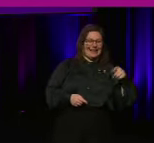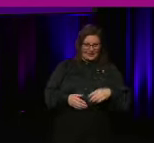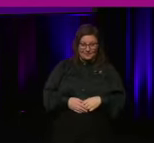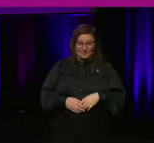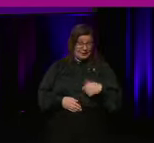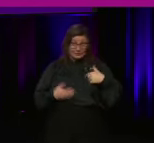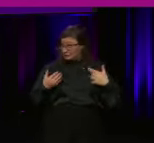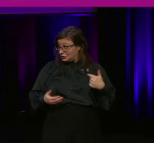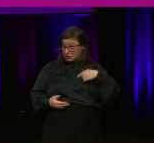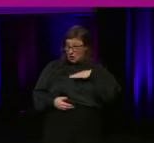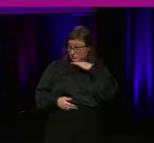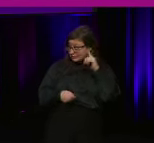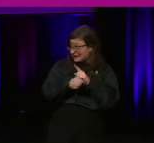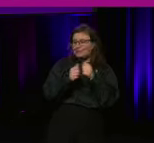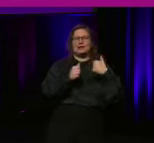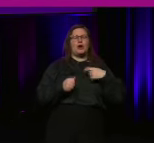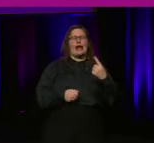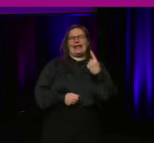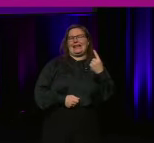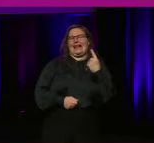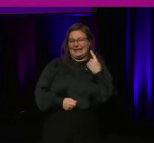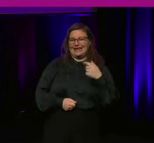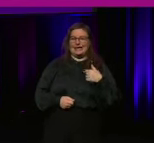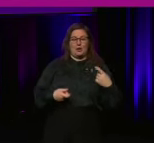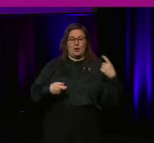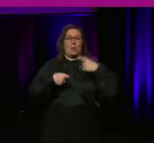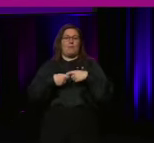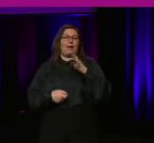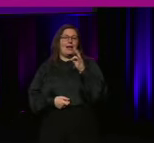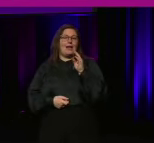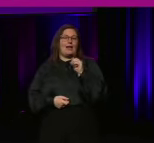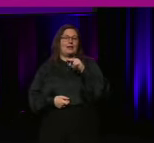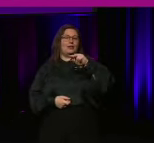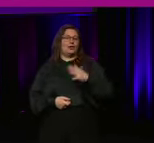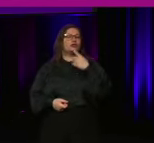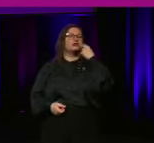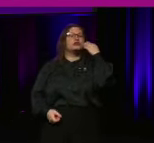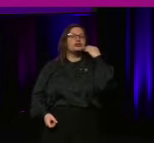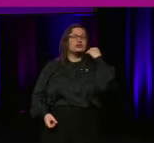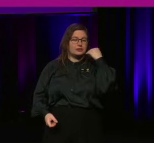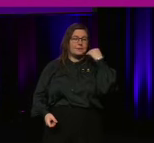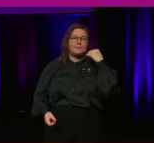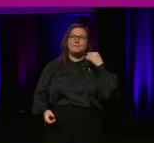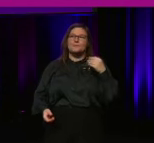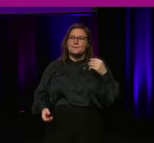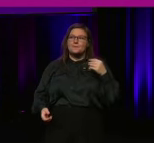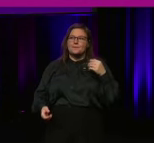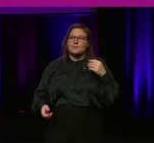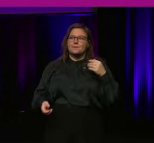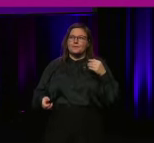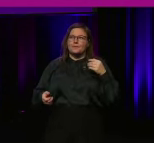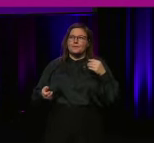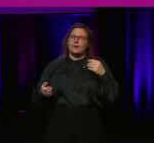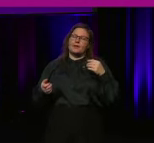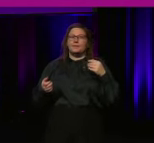for it. But and I also want to connect back to what Henry talked about, that I think that in this,